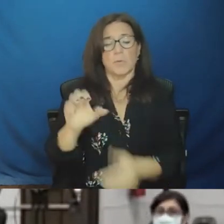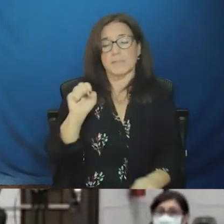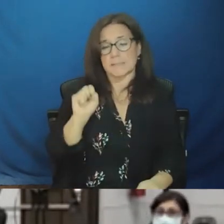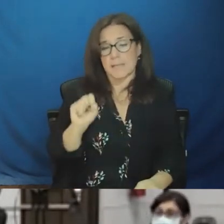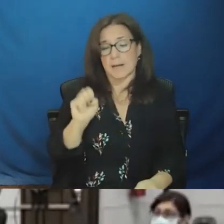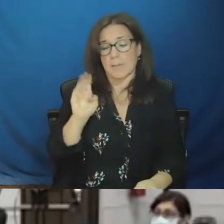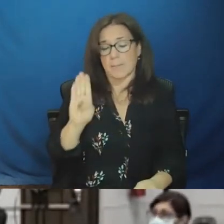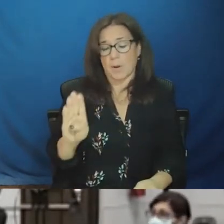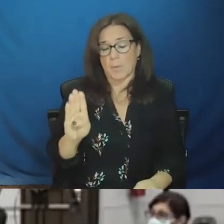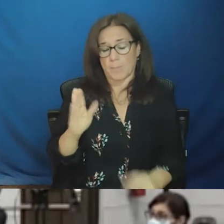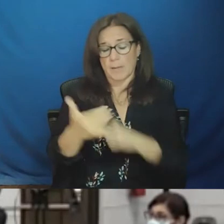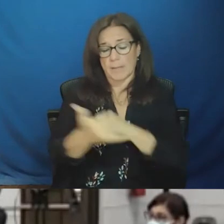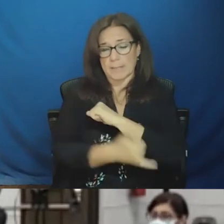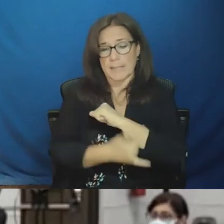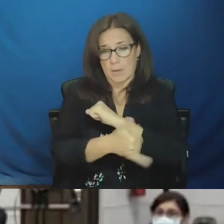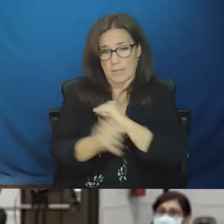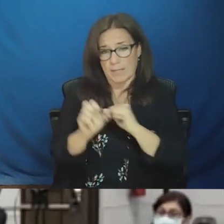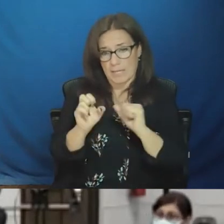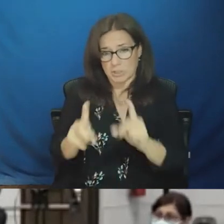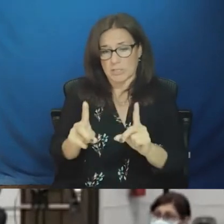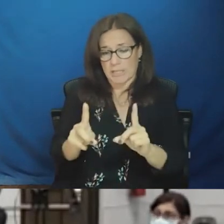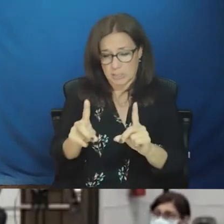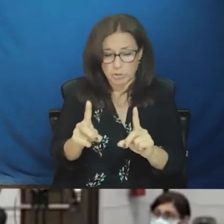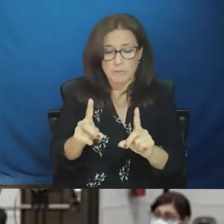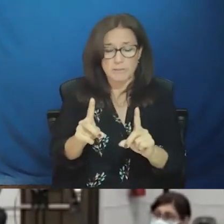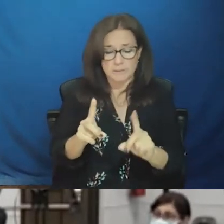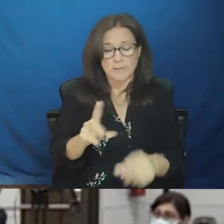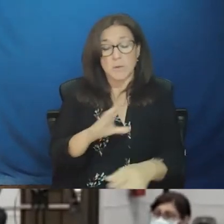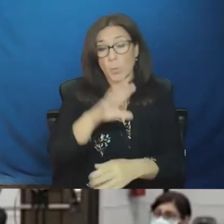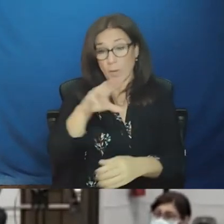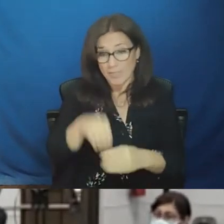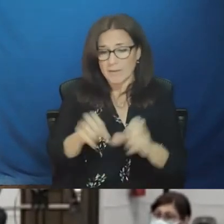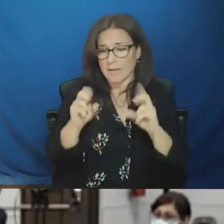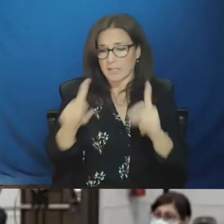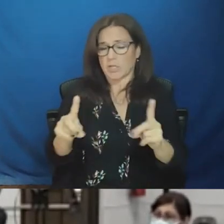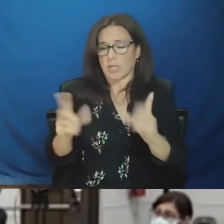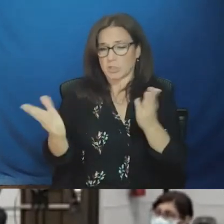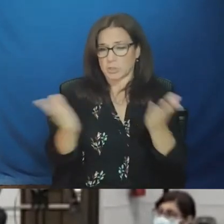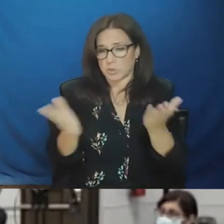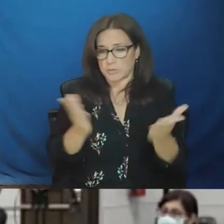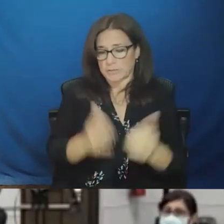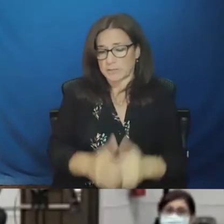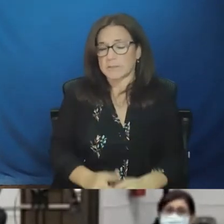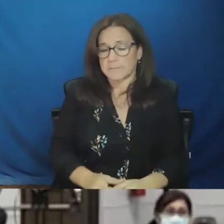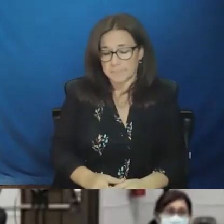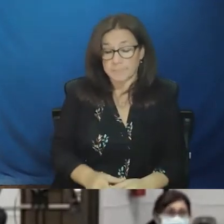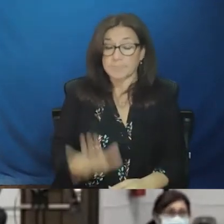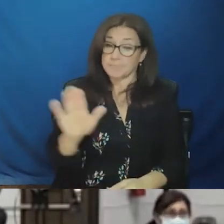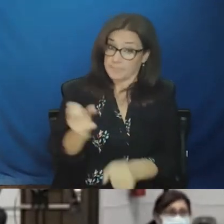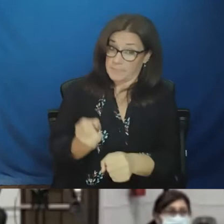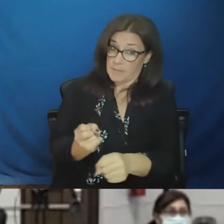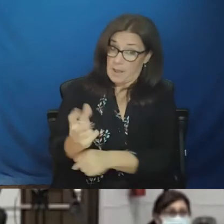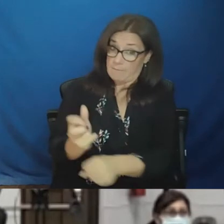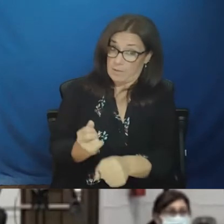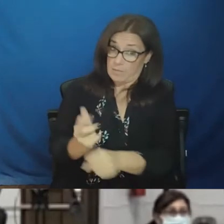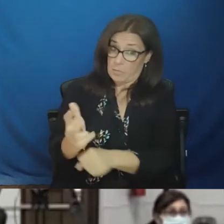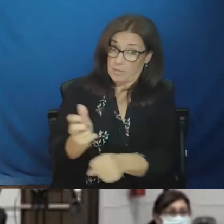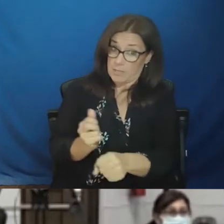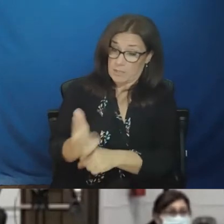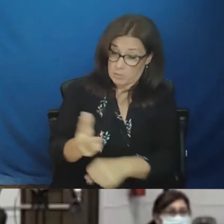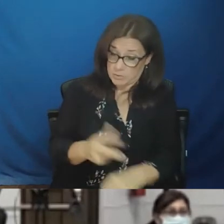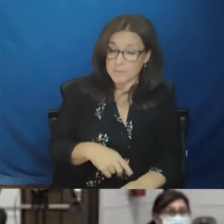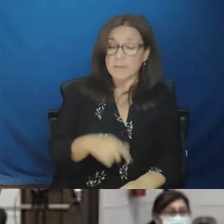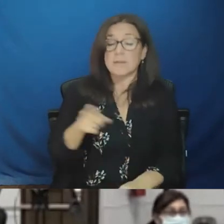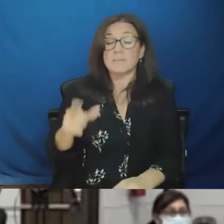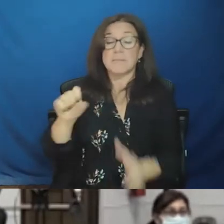Office in their Office of Educational Services. Every 3 years, the state requires county offices